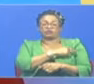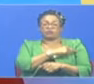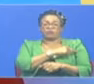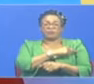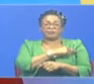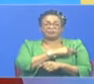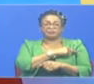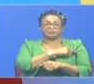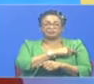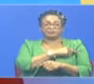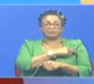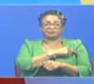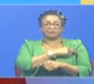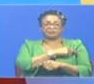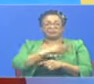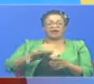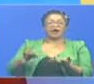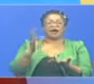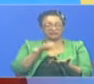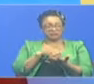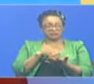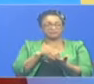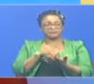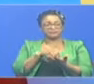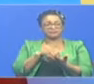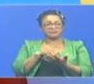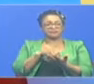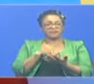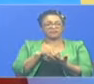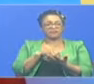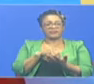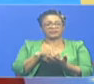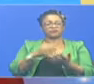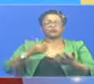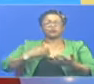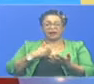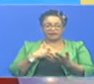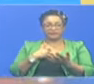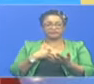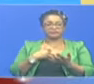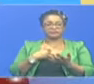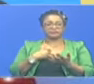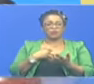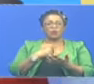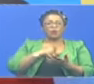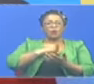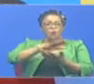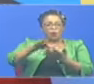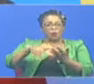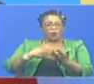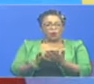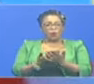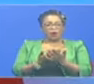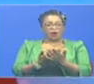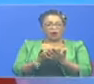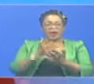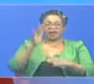treatment. Again, we have put in place all the